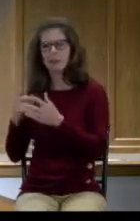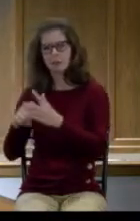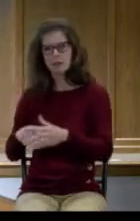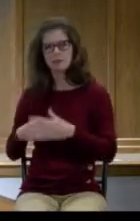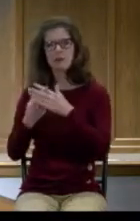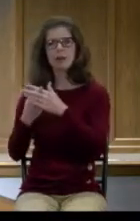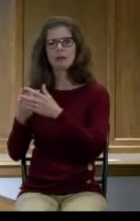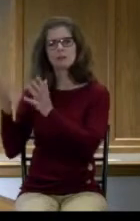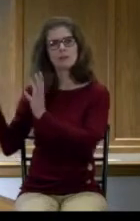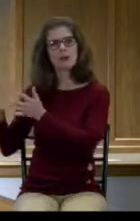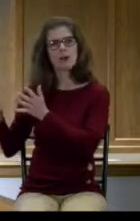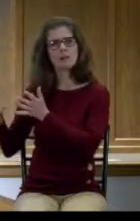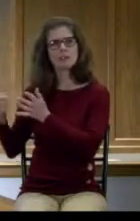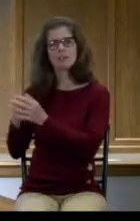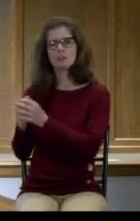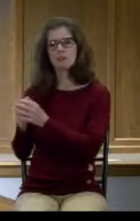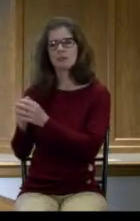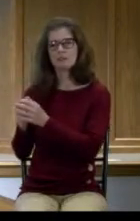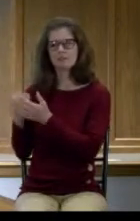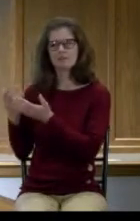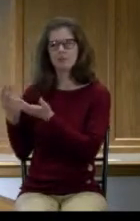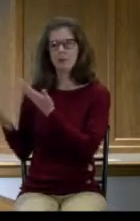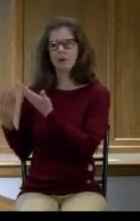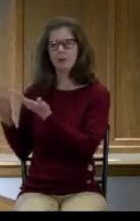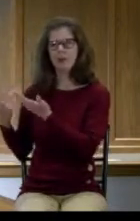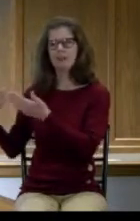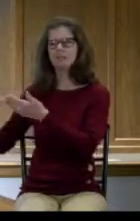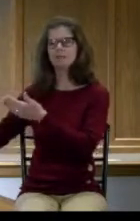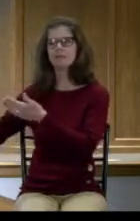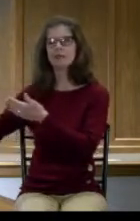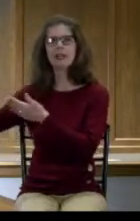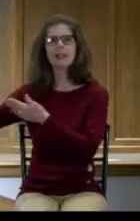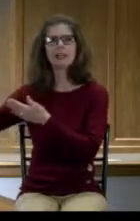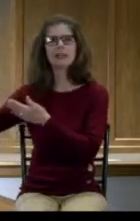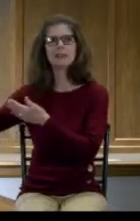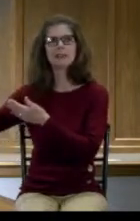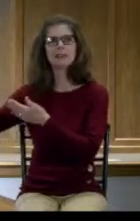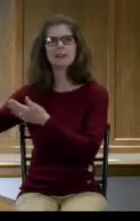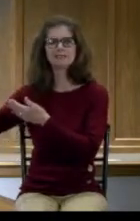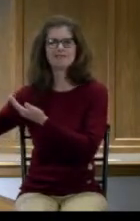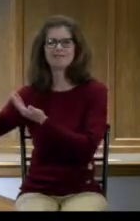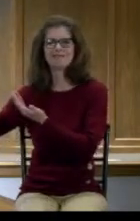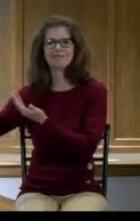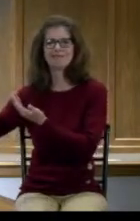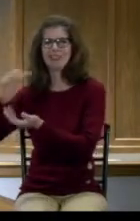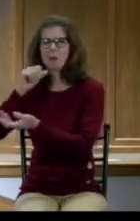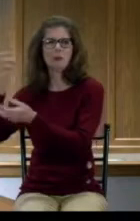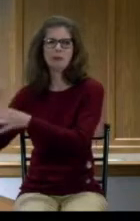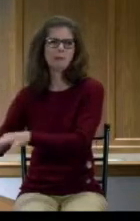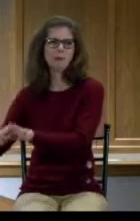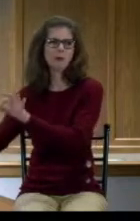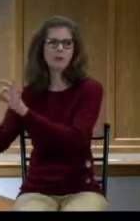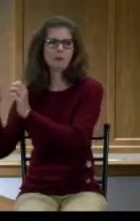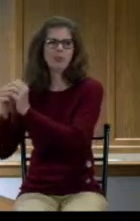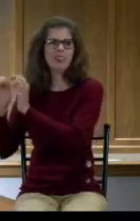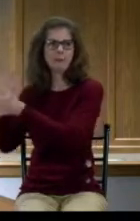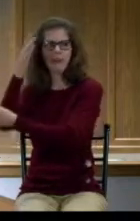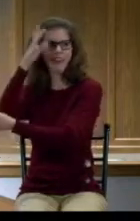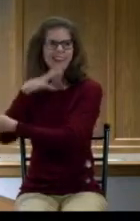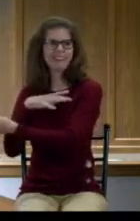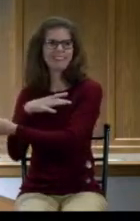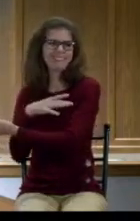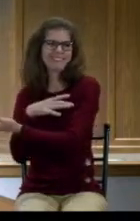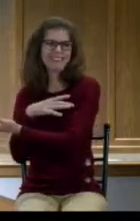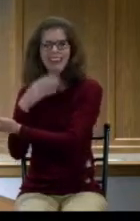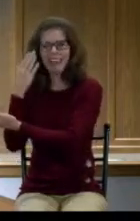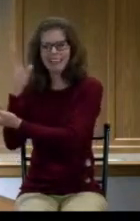conversation. Where does that lead? Well, it doesn't lead anywhere. It goes nowhere. Like,